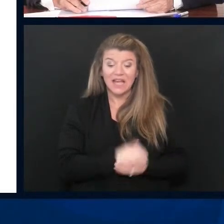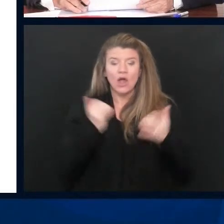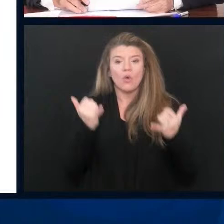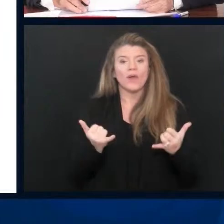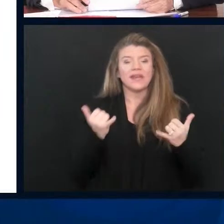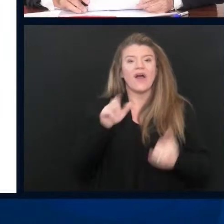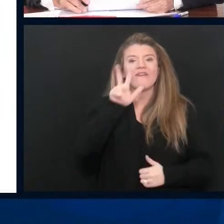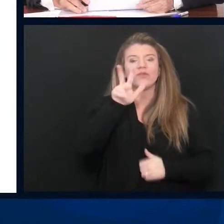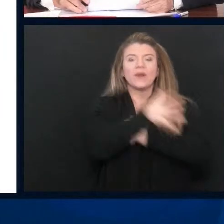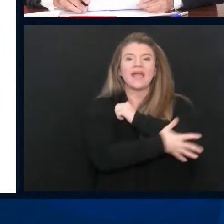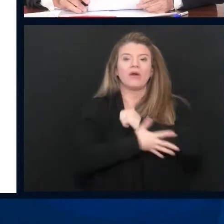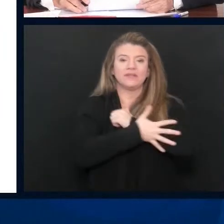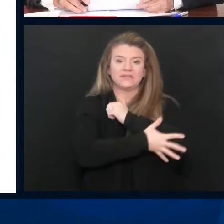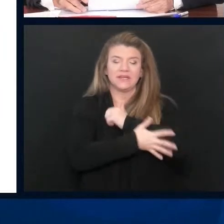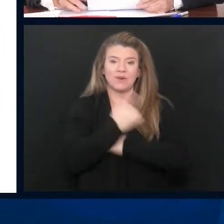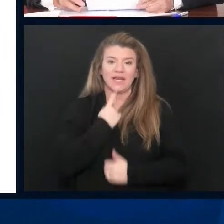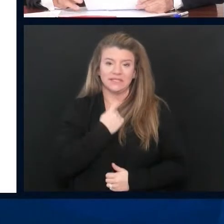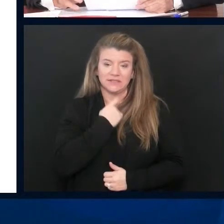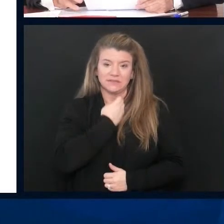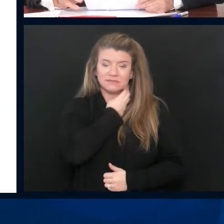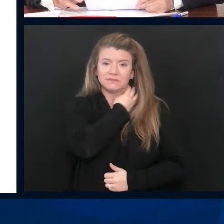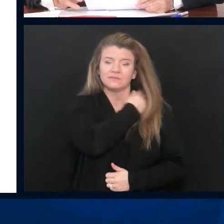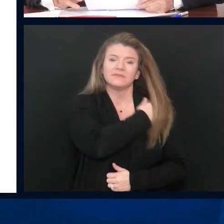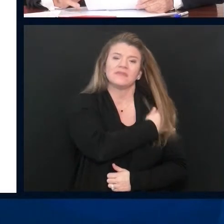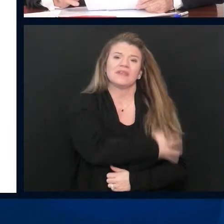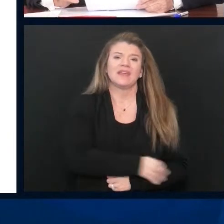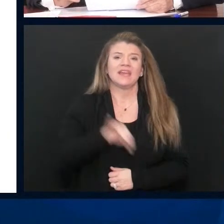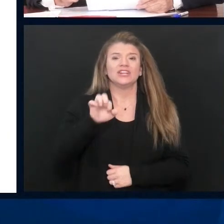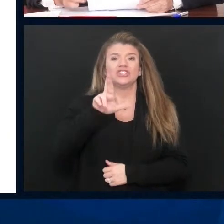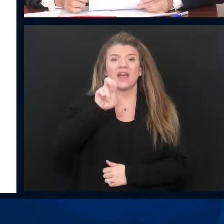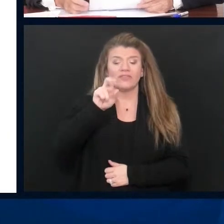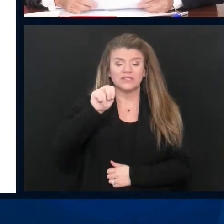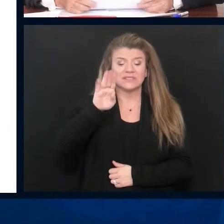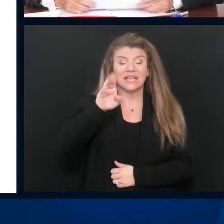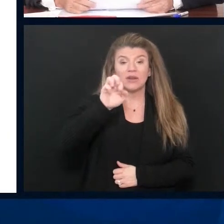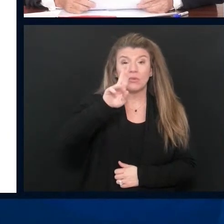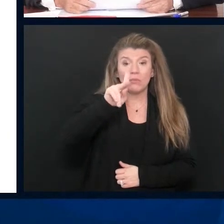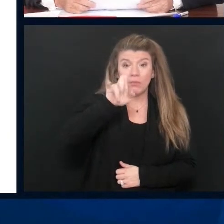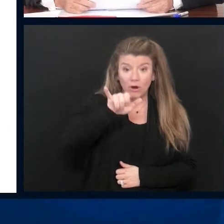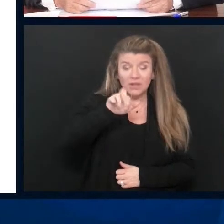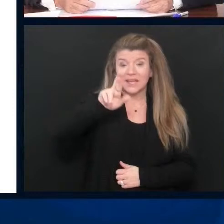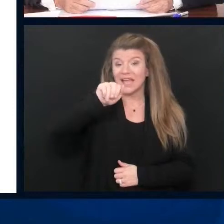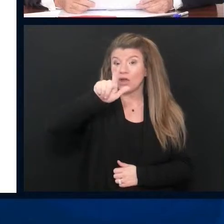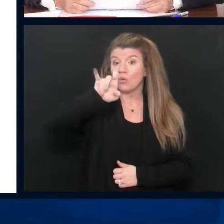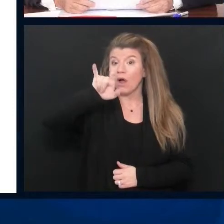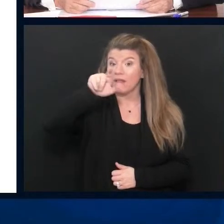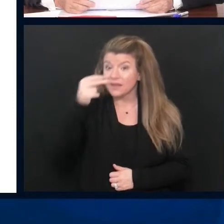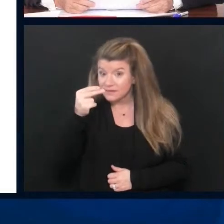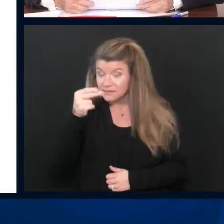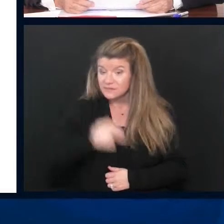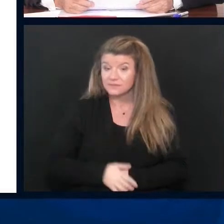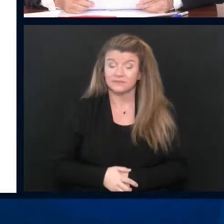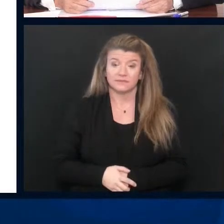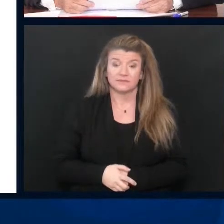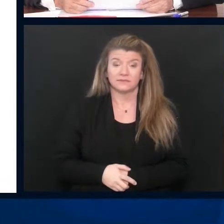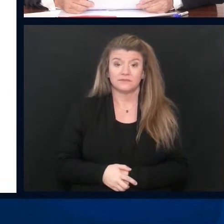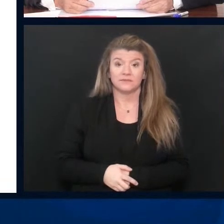3 counties that are red, Jefferson, Berkeley, and Raleigh counties. You know,